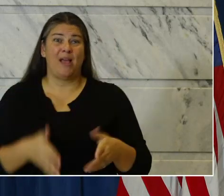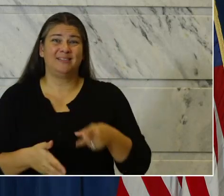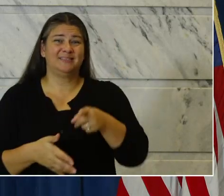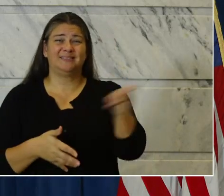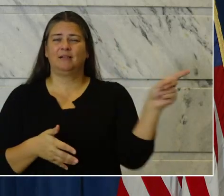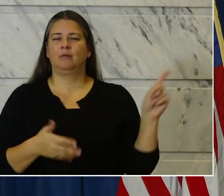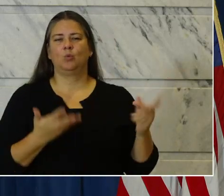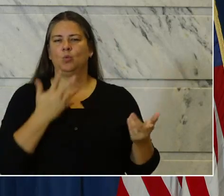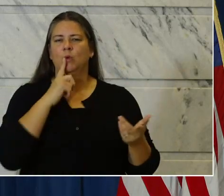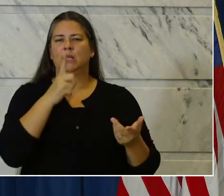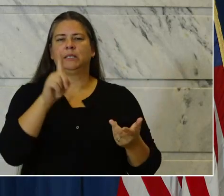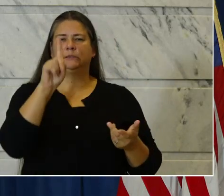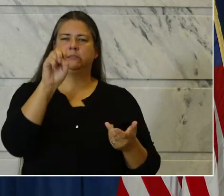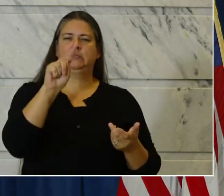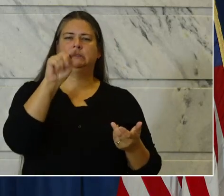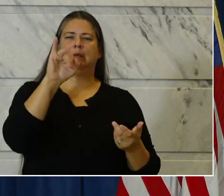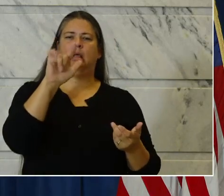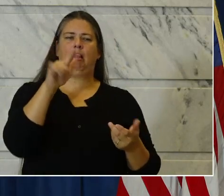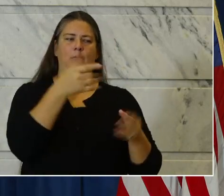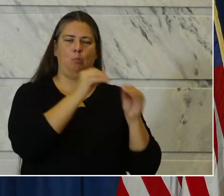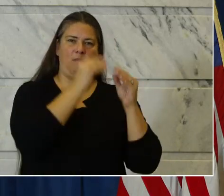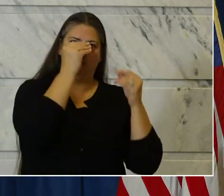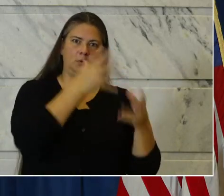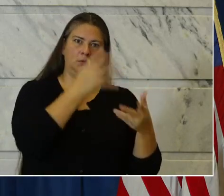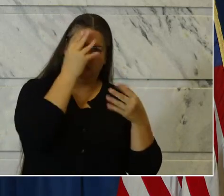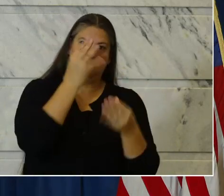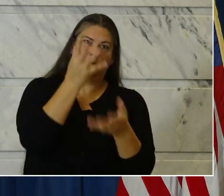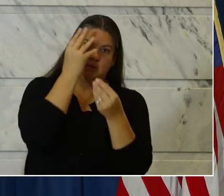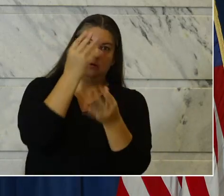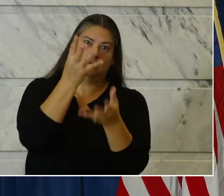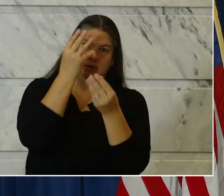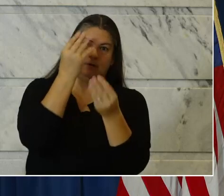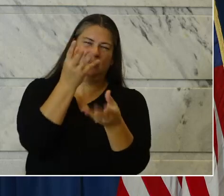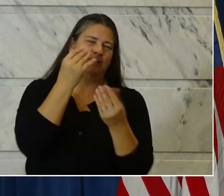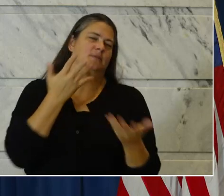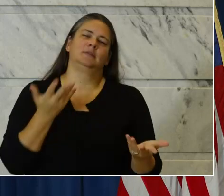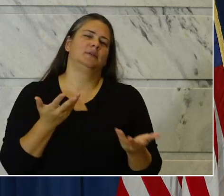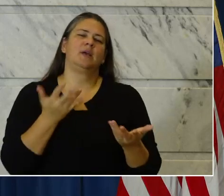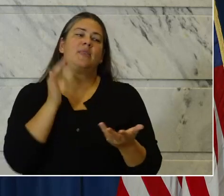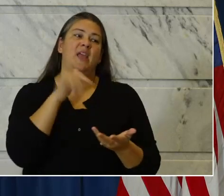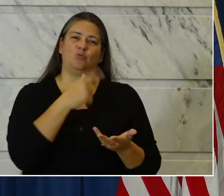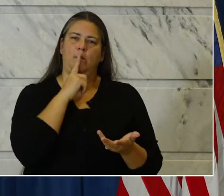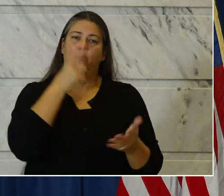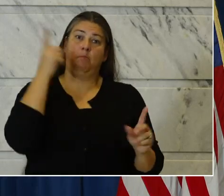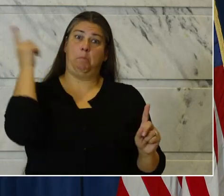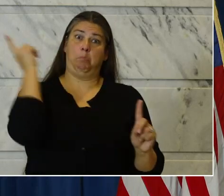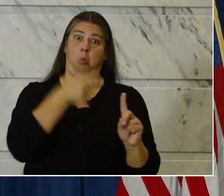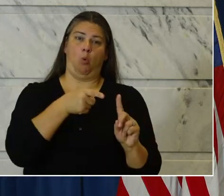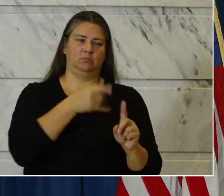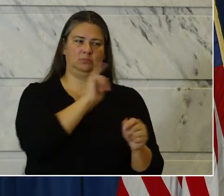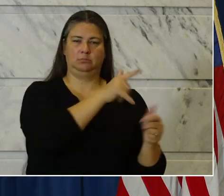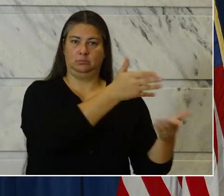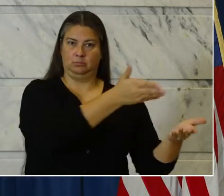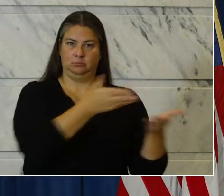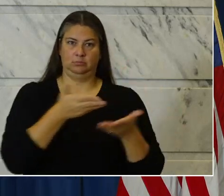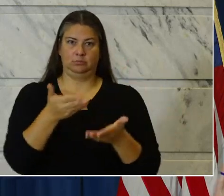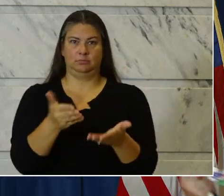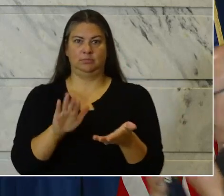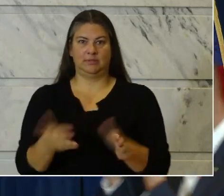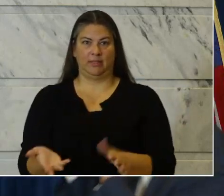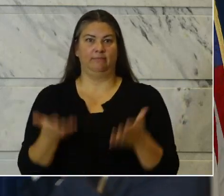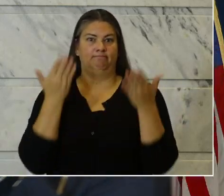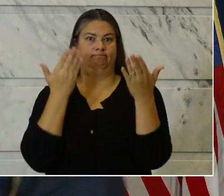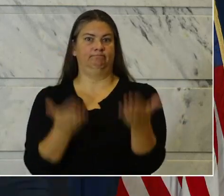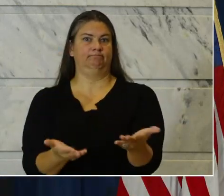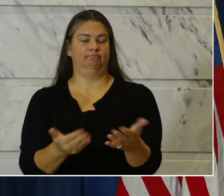the way. So it just changes the time that the information gets out, and now that we're at a steady state, it doesn't really affect the outcome.